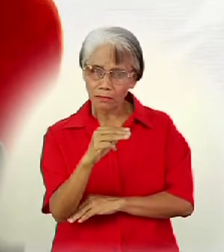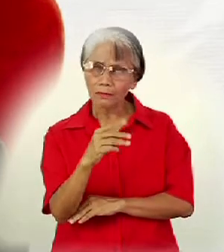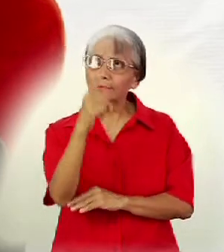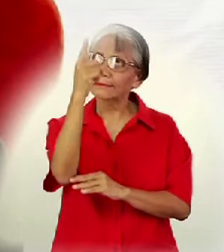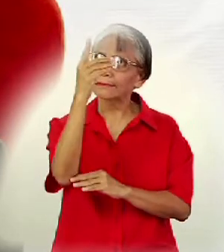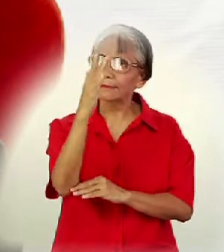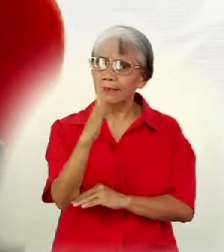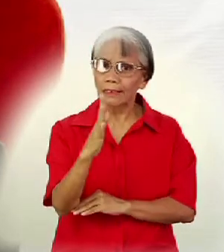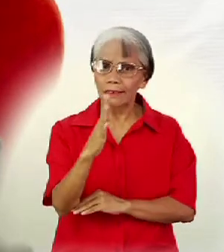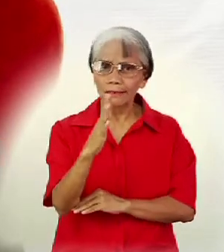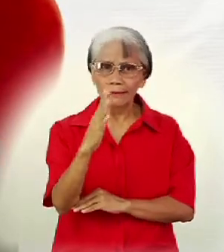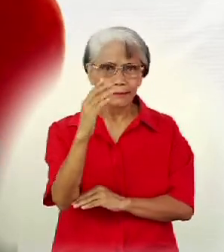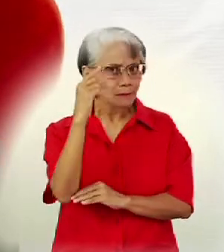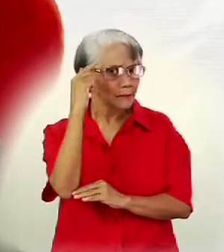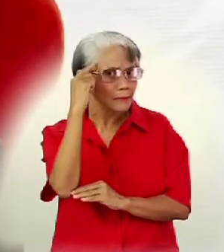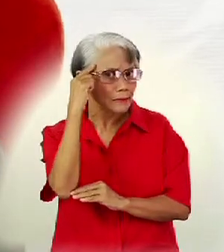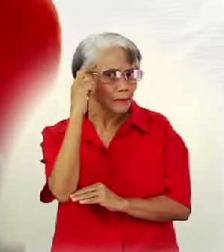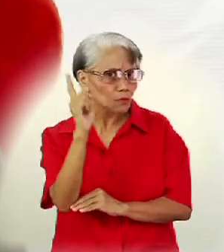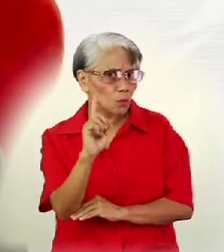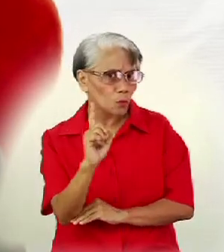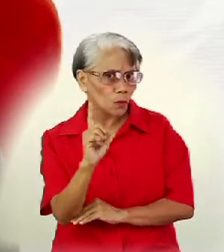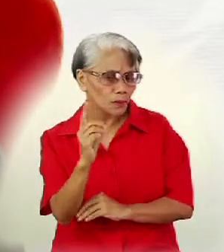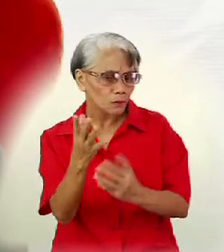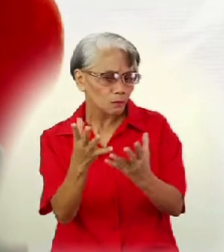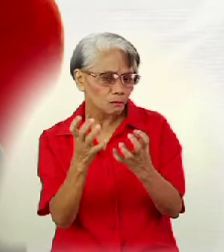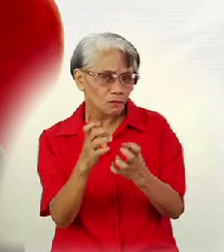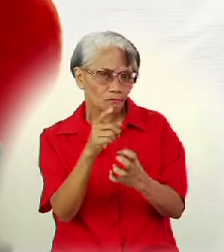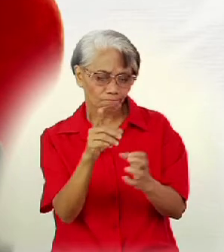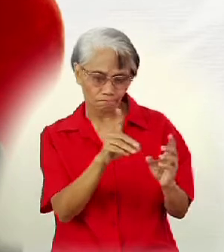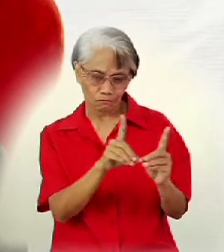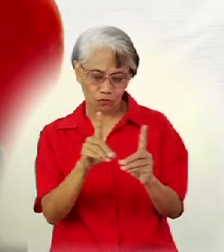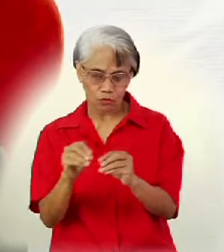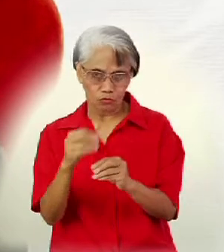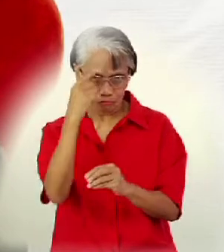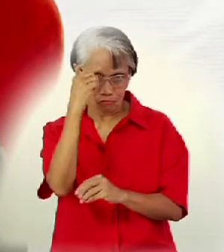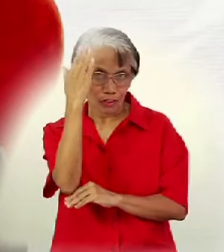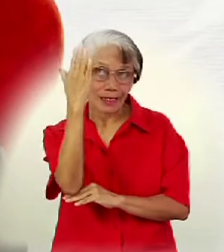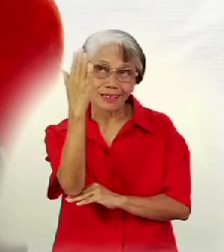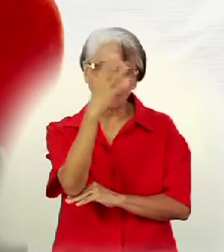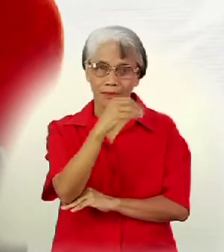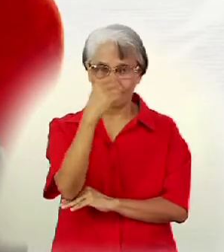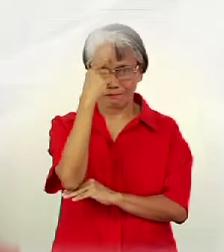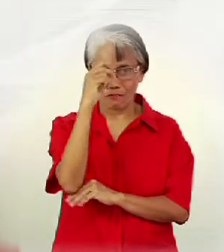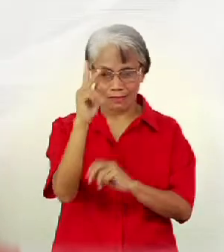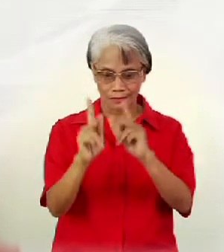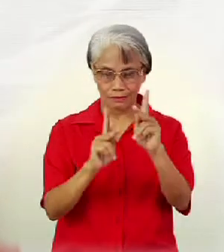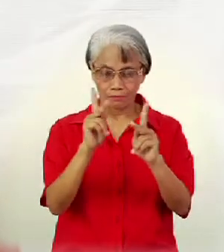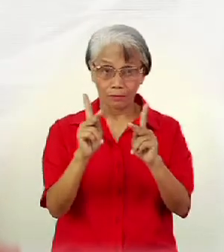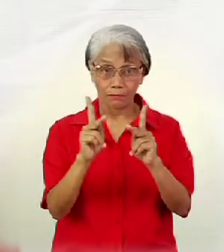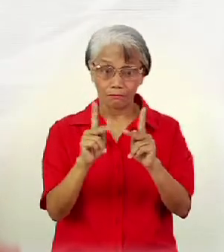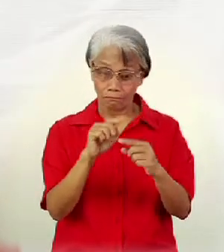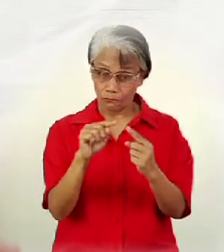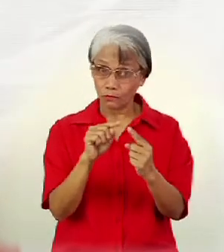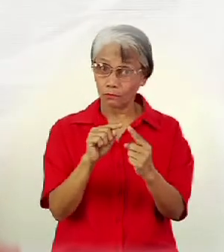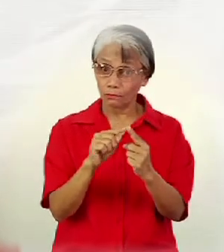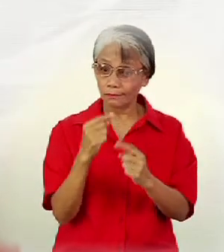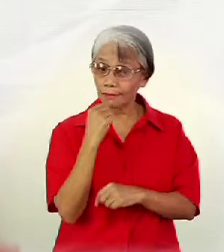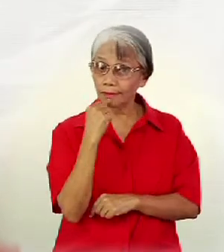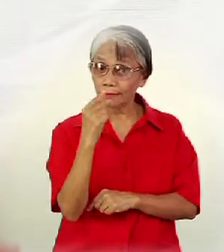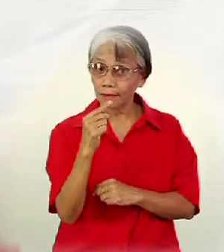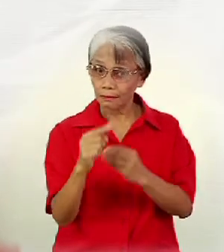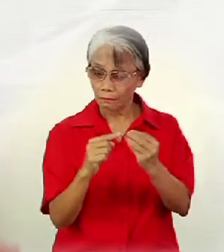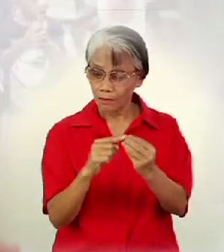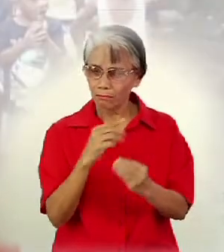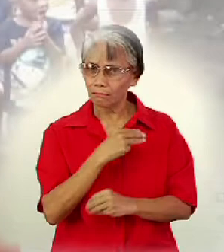determining what God wants you to do for Him and for His people. When we're talking of